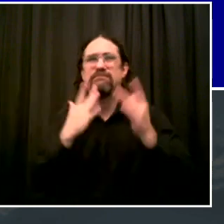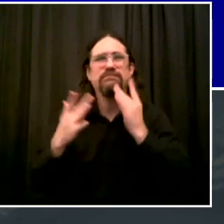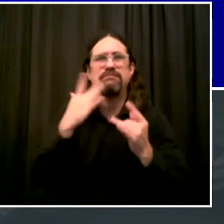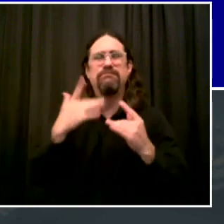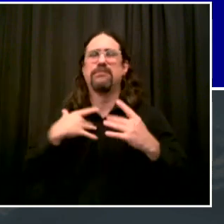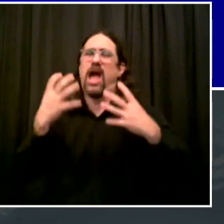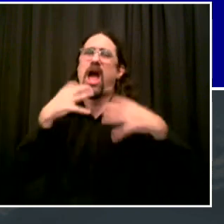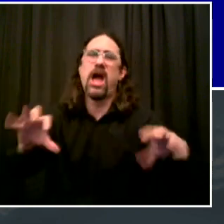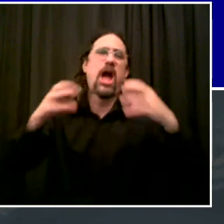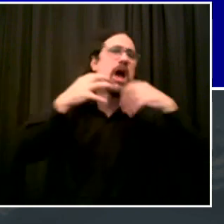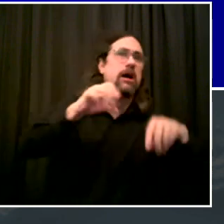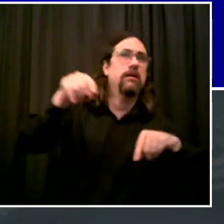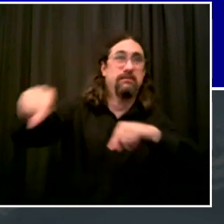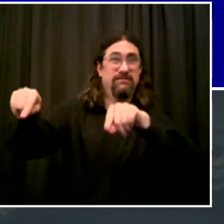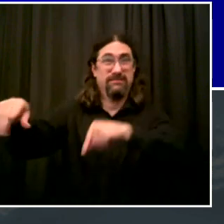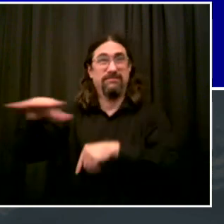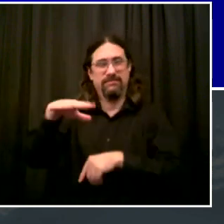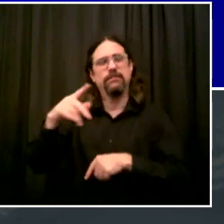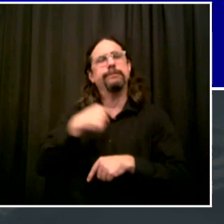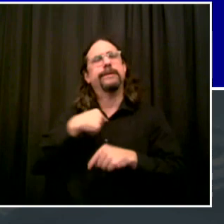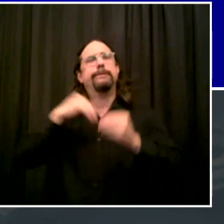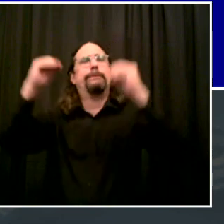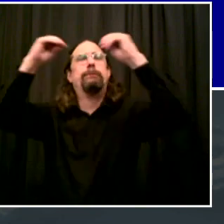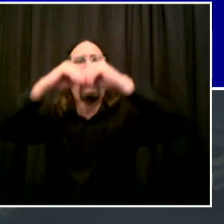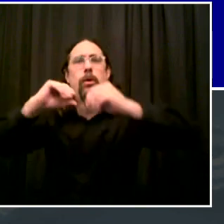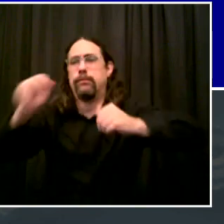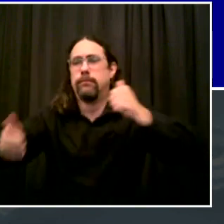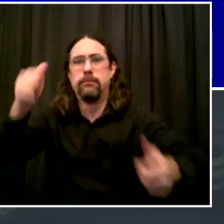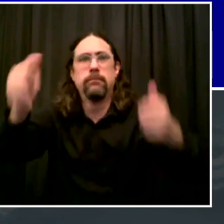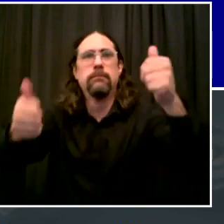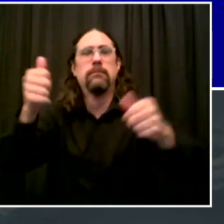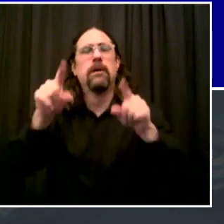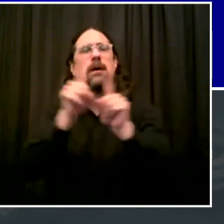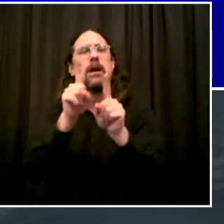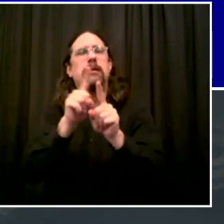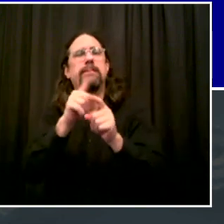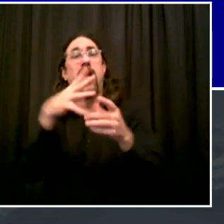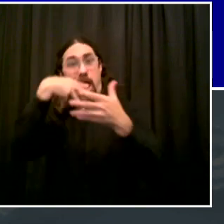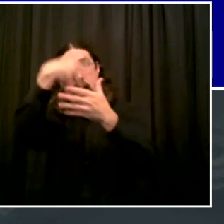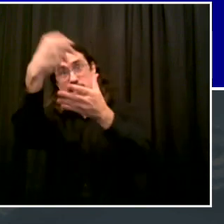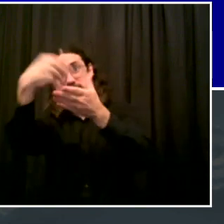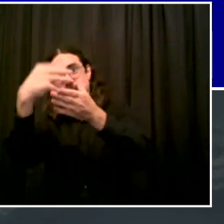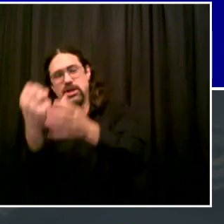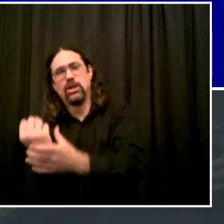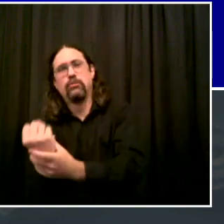cooler. These locations are always operational and can be found in the parks website at